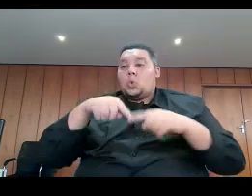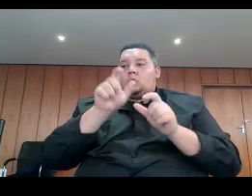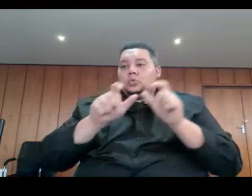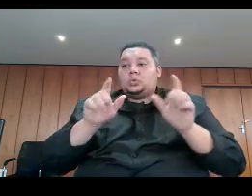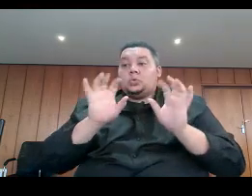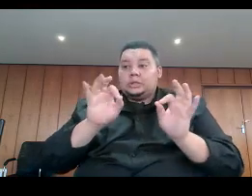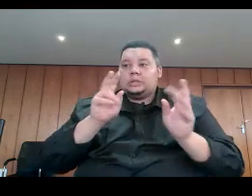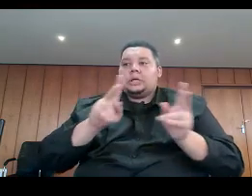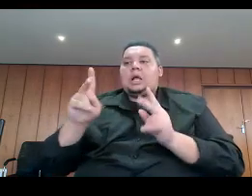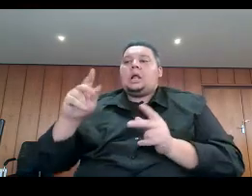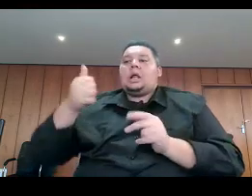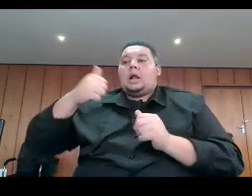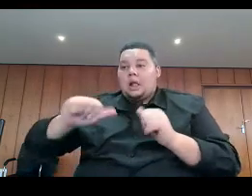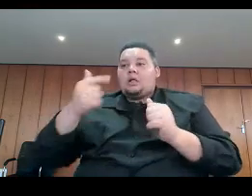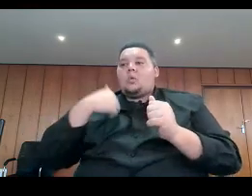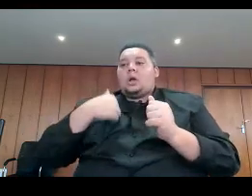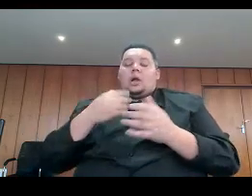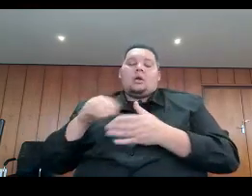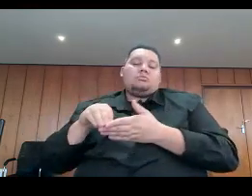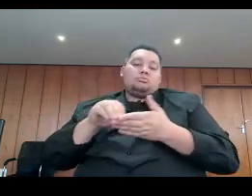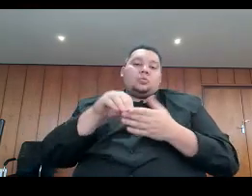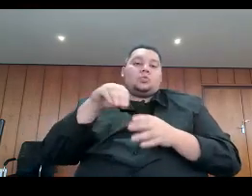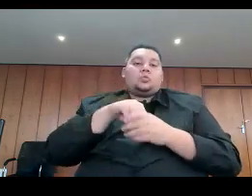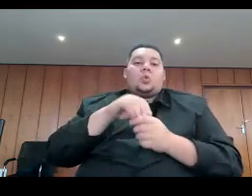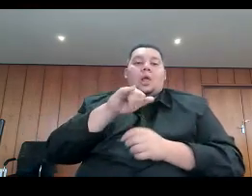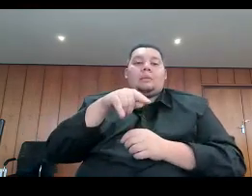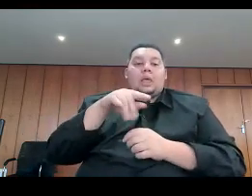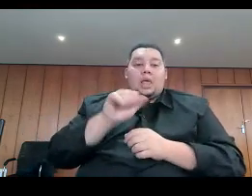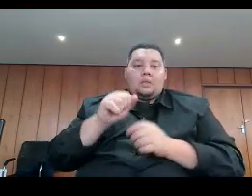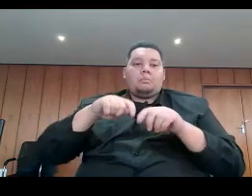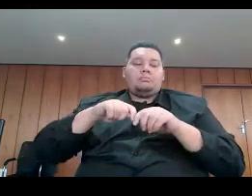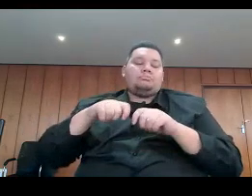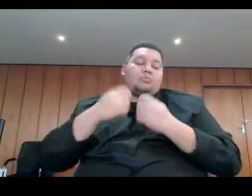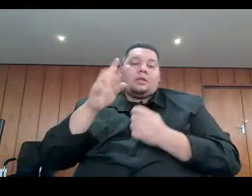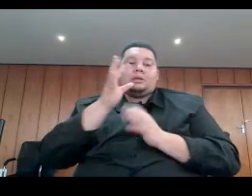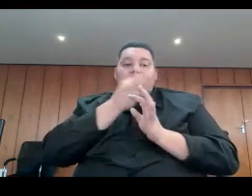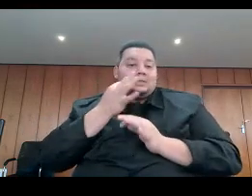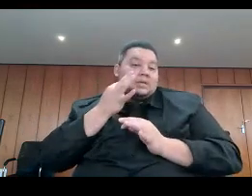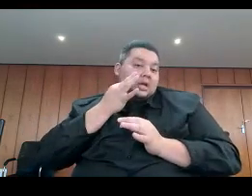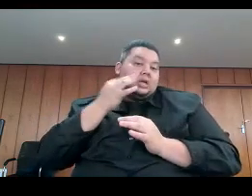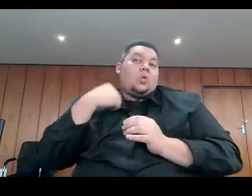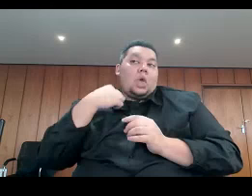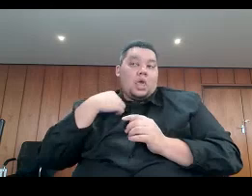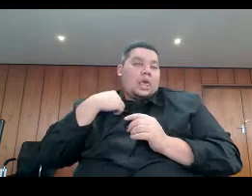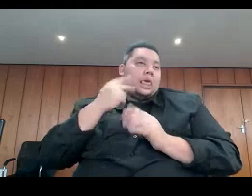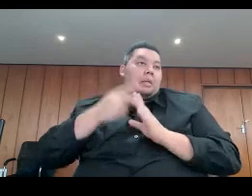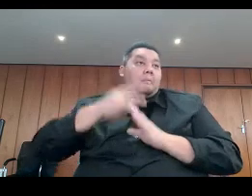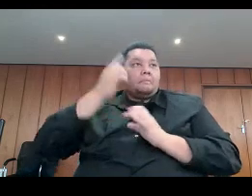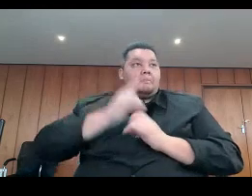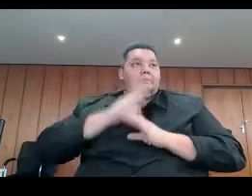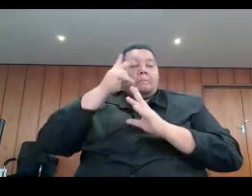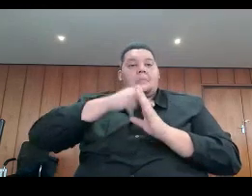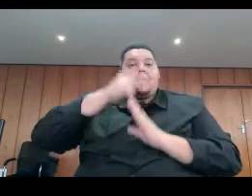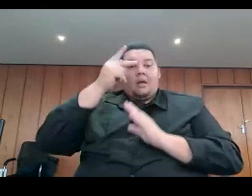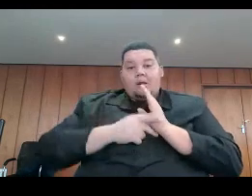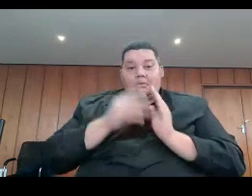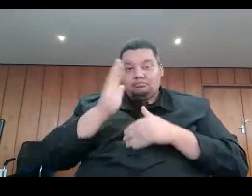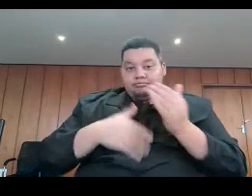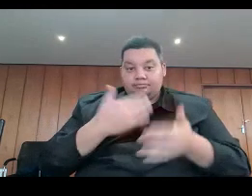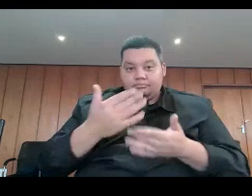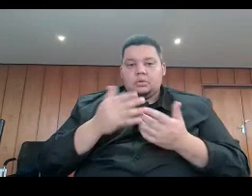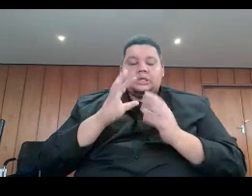another thing we want to bring to IPA with the Breaking the Silence intervention. So it has been piloted, there is a solution, but it hasn't